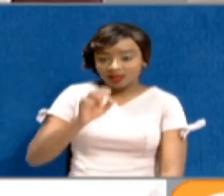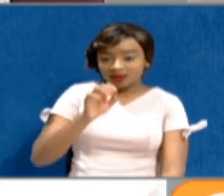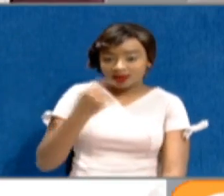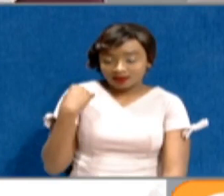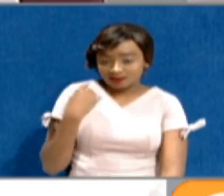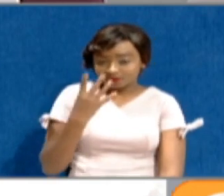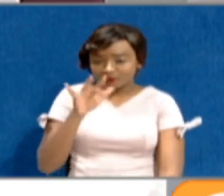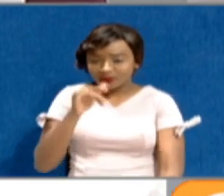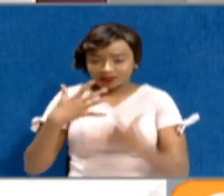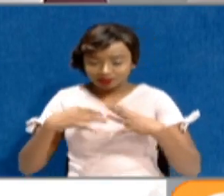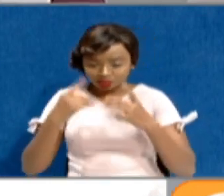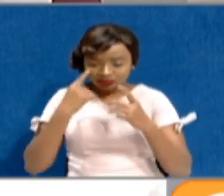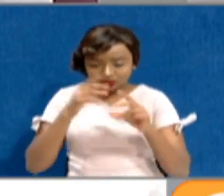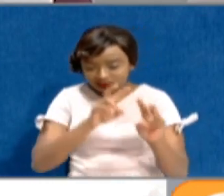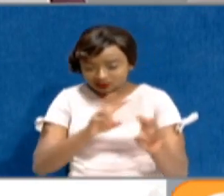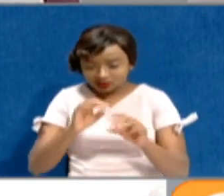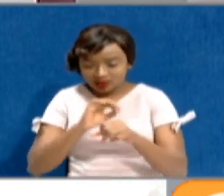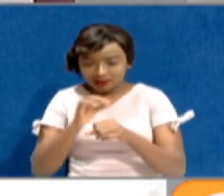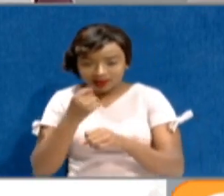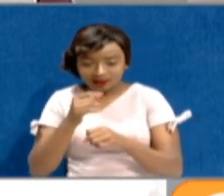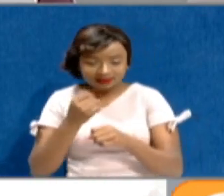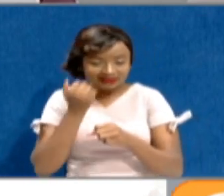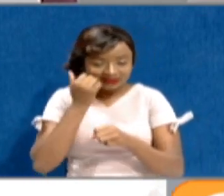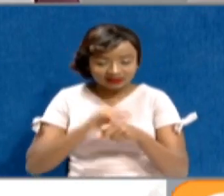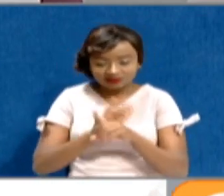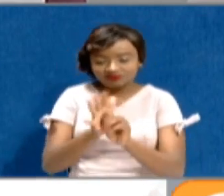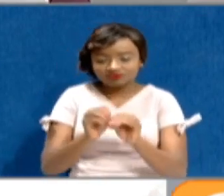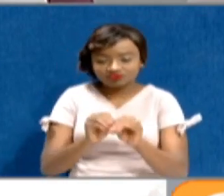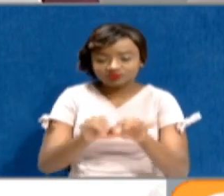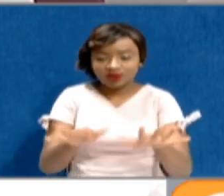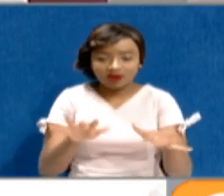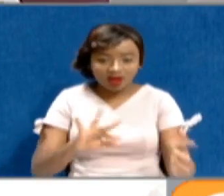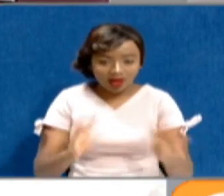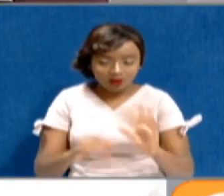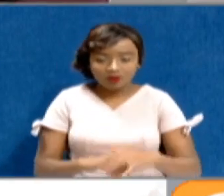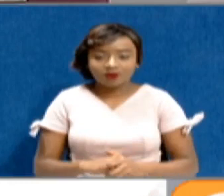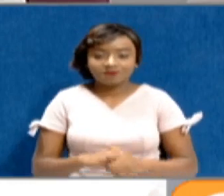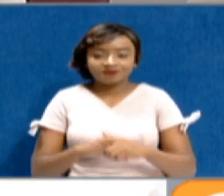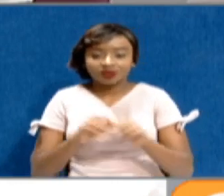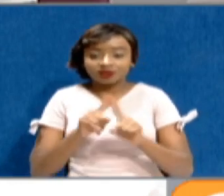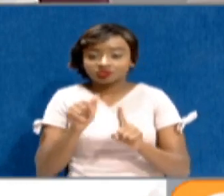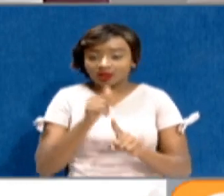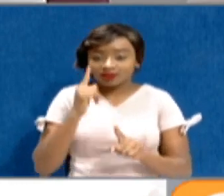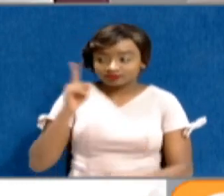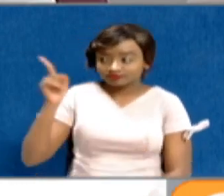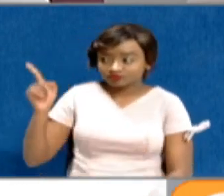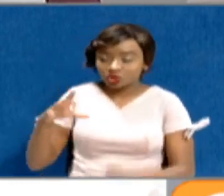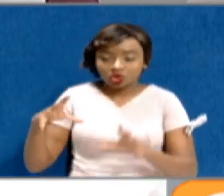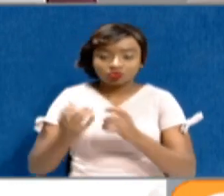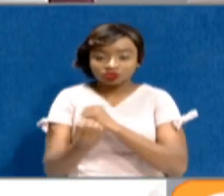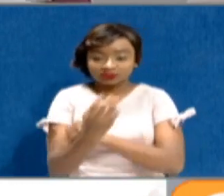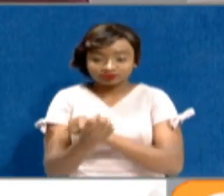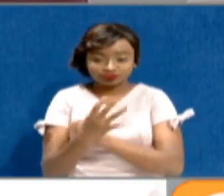of diseases, community workers, those are the ones who will help you get all of those volunteers, up to 30,000 of them in some cases. You want